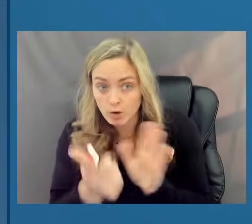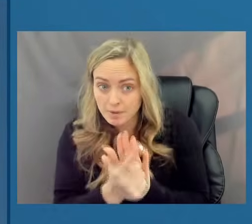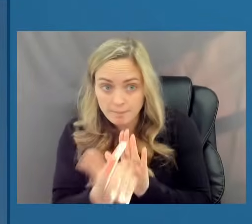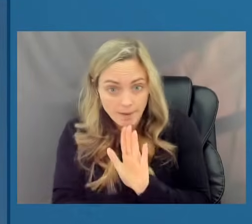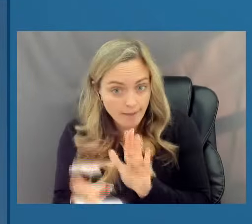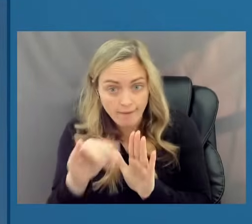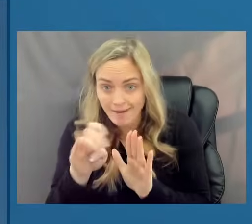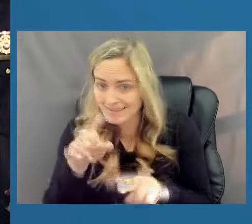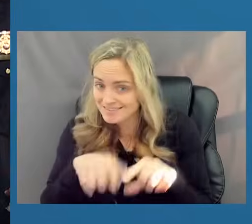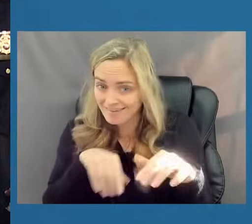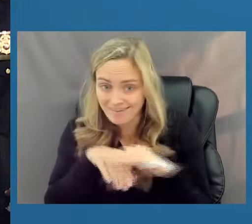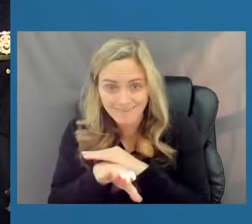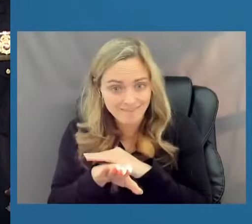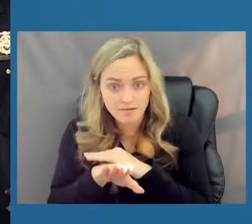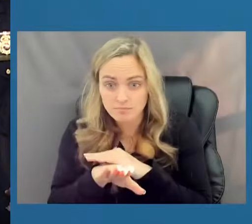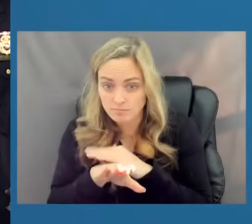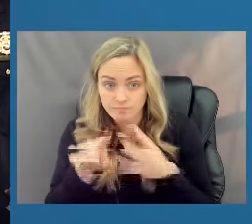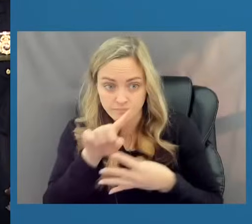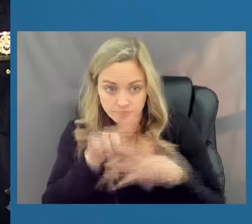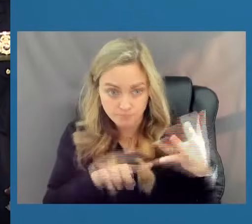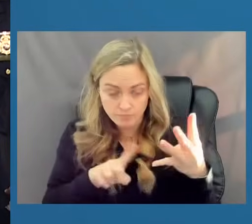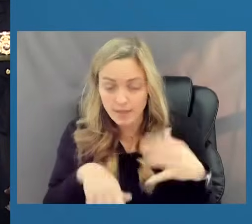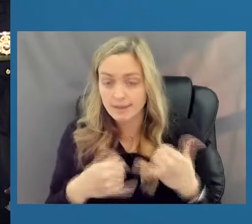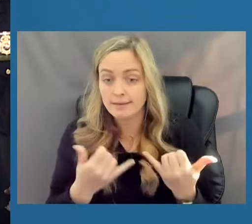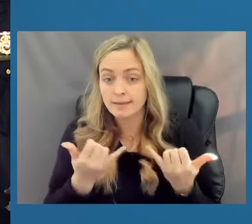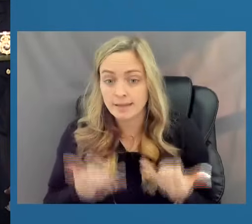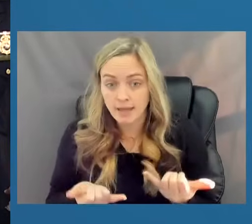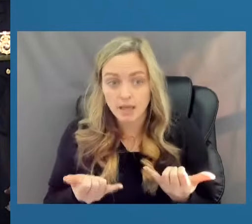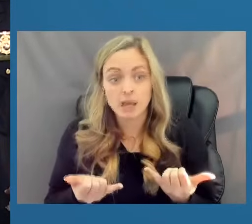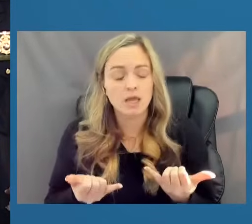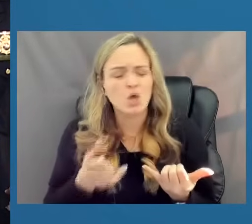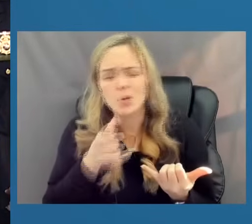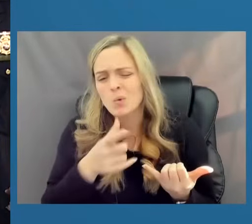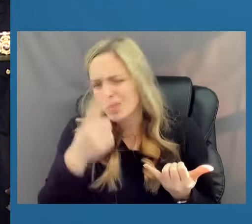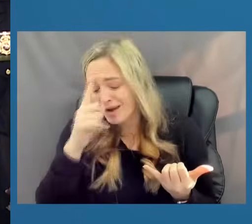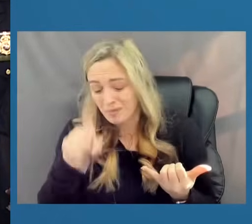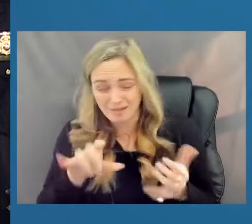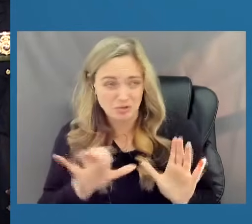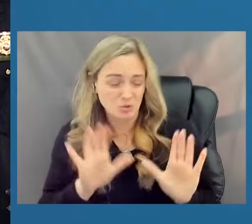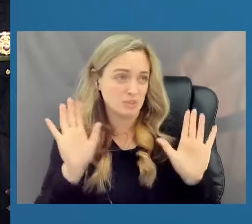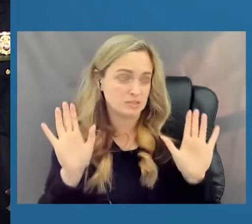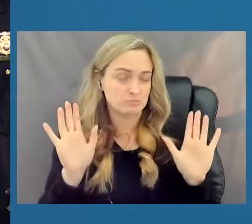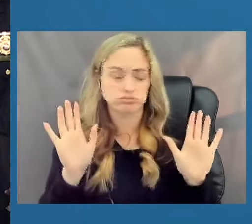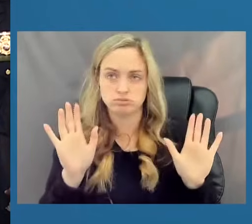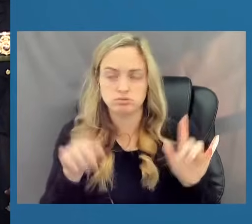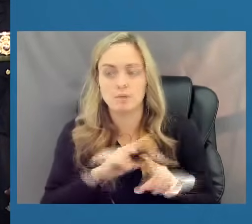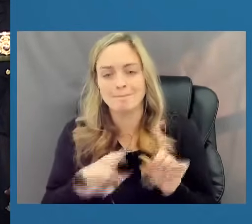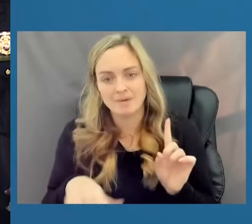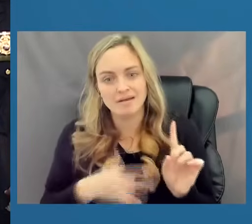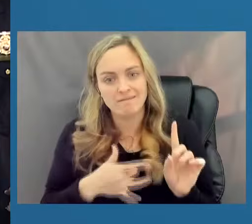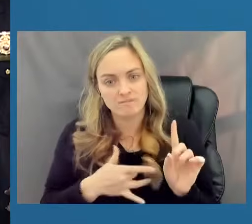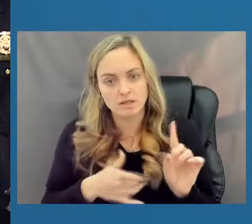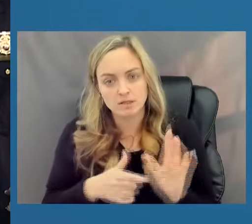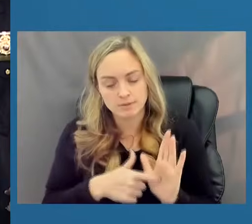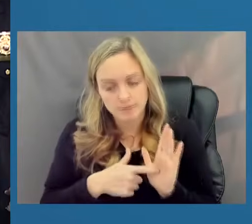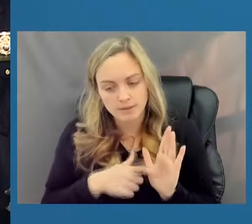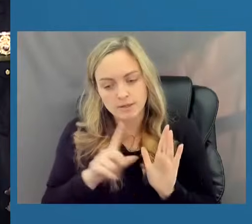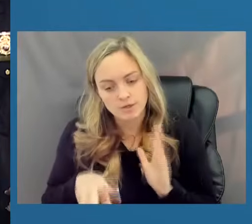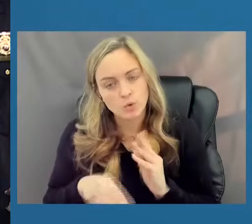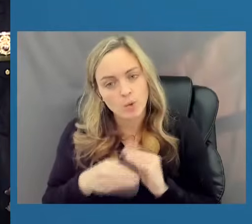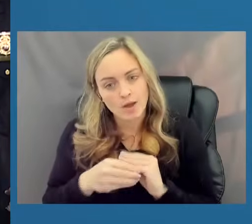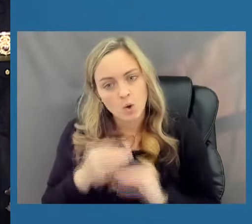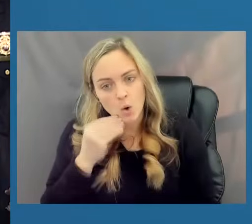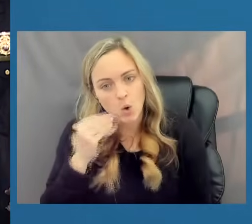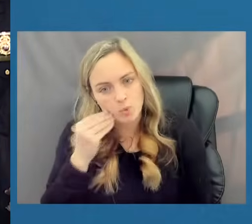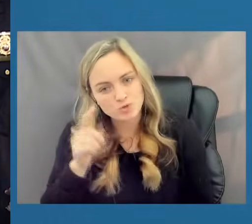of New York. And today, never thought I'd have to do this, but I feel compelled to add homes to that